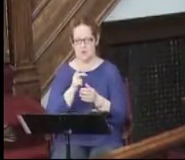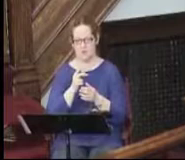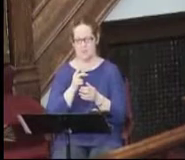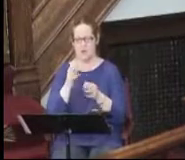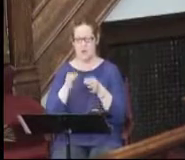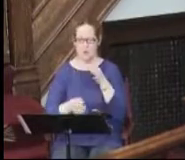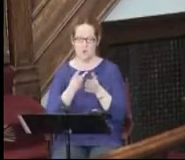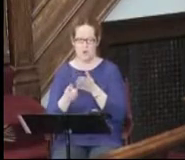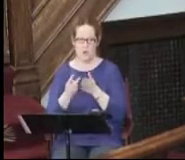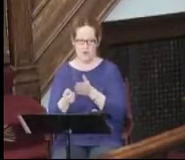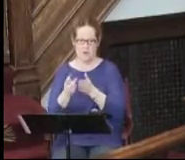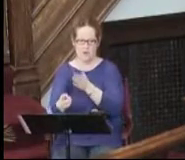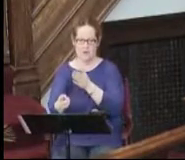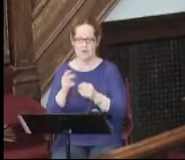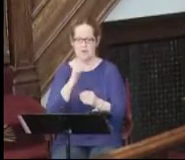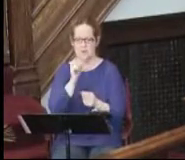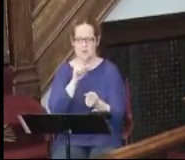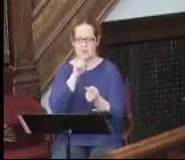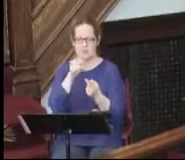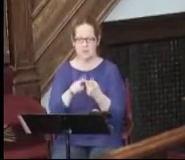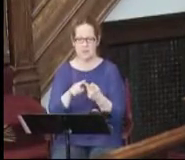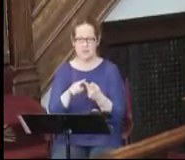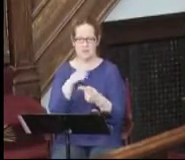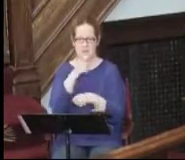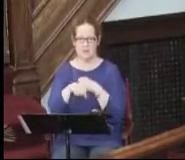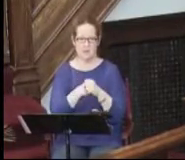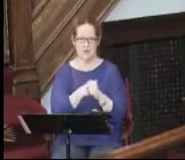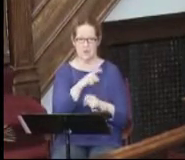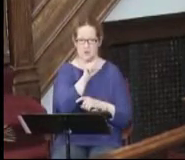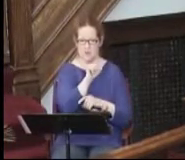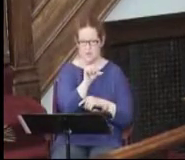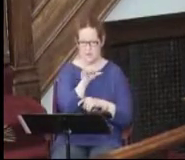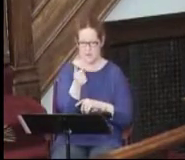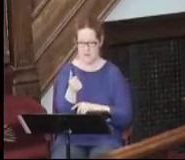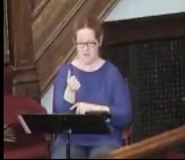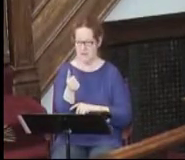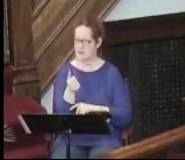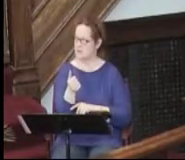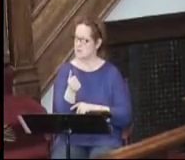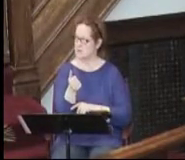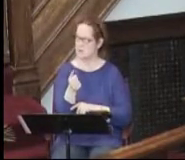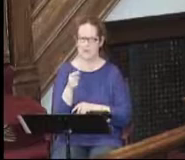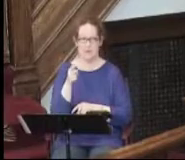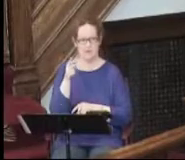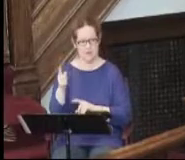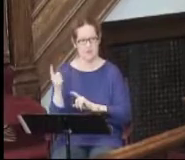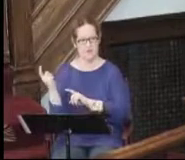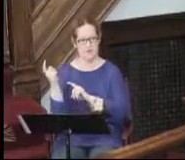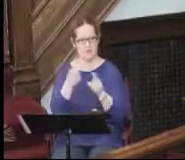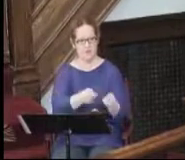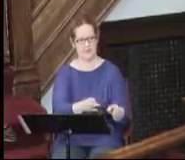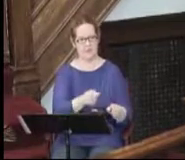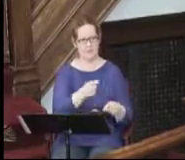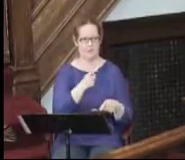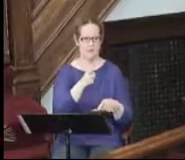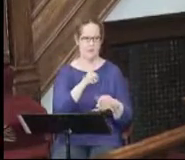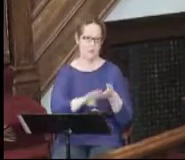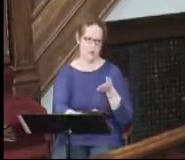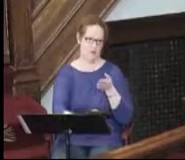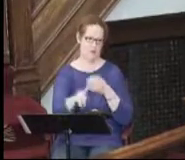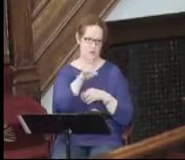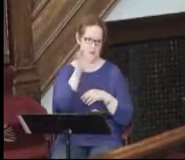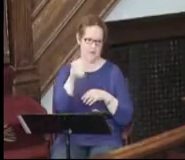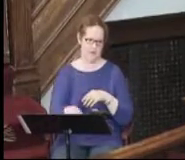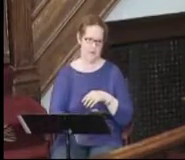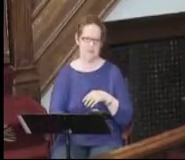court. And it wasn't until the year 2010 that she was granted a complete pardon and